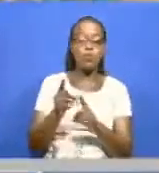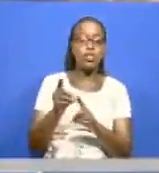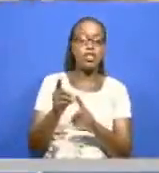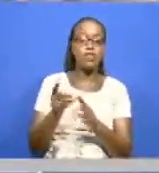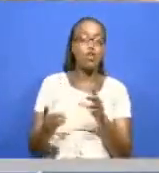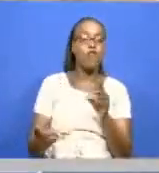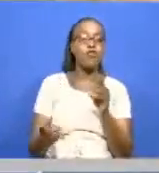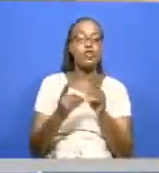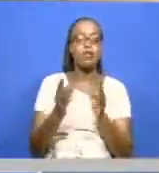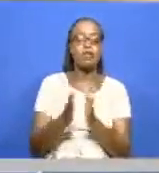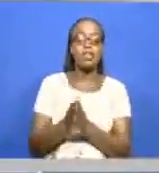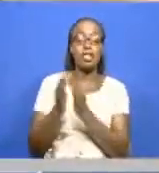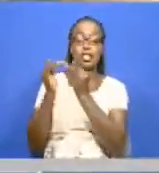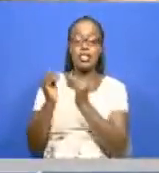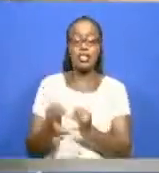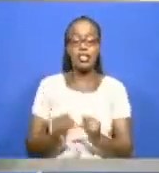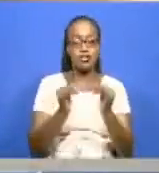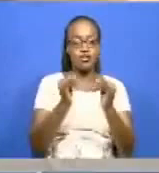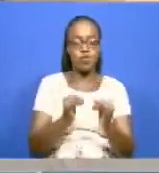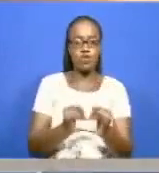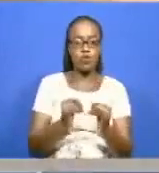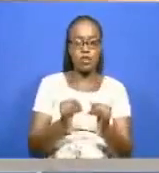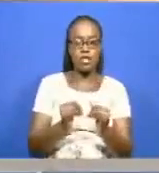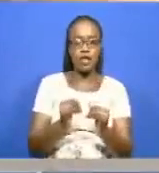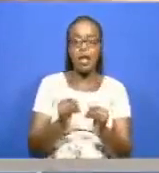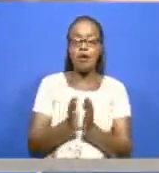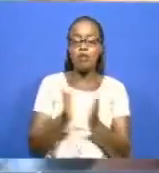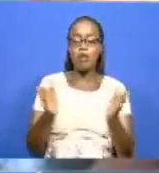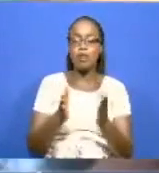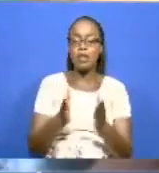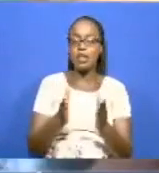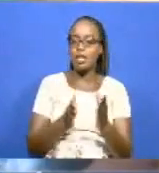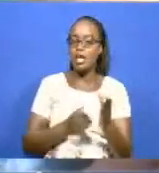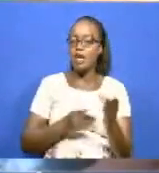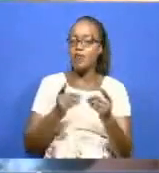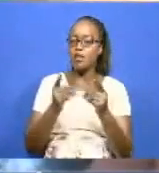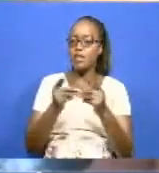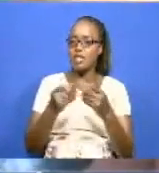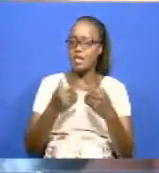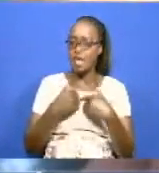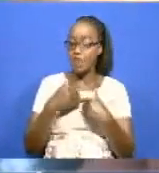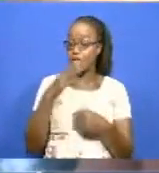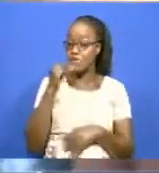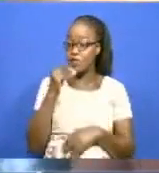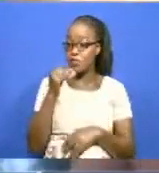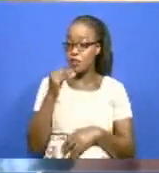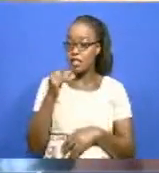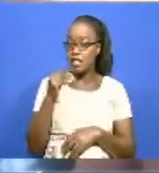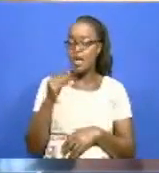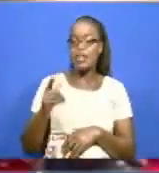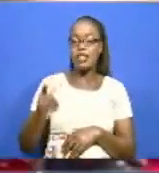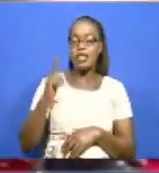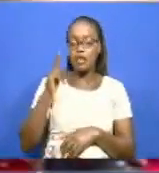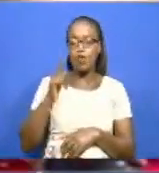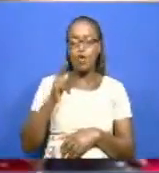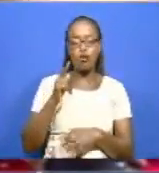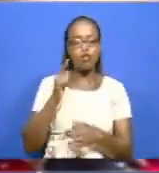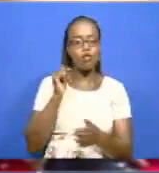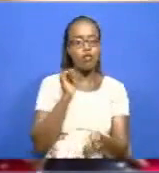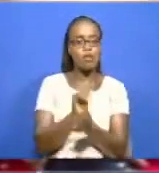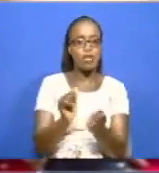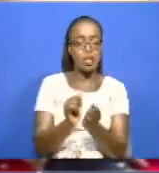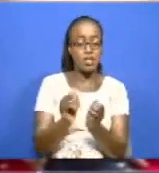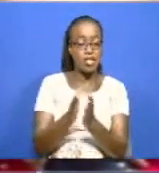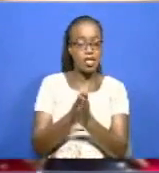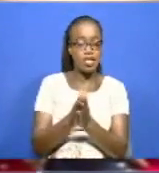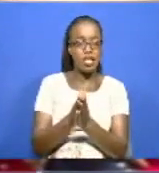also directed individuals who choose to address any public meeting that they shall be bound by legal penalties and obligations, the National